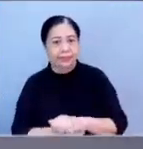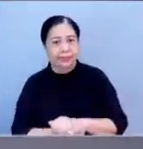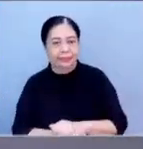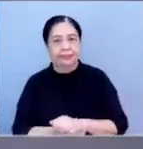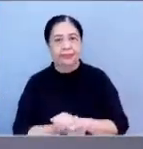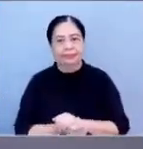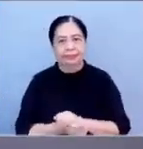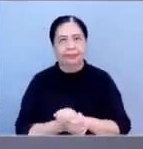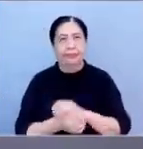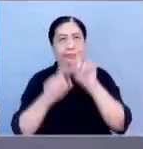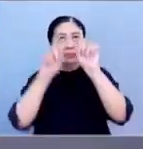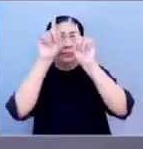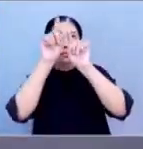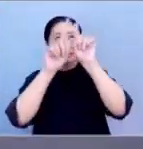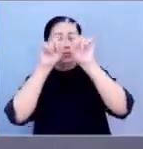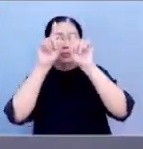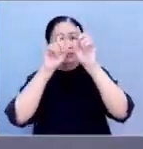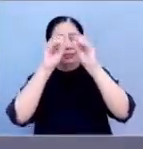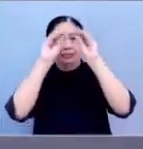mistletoe up on a frame,